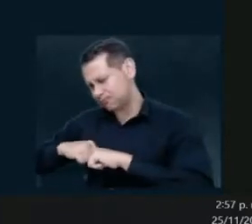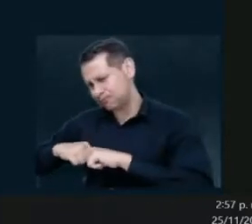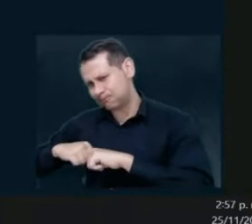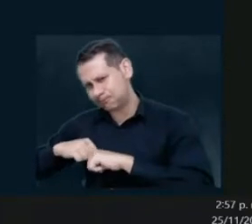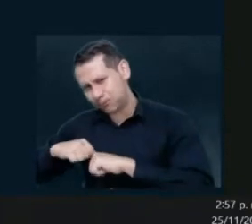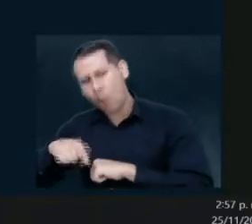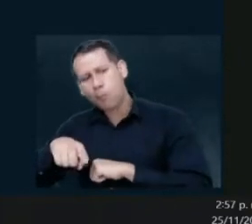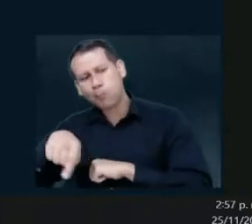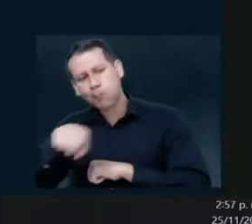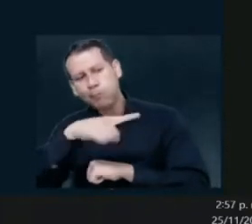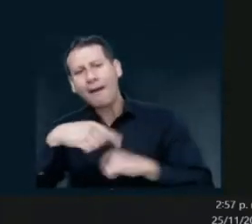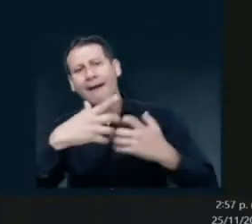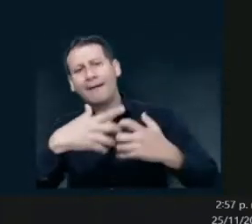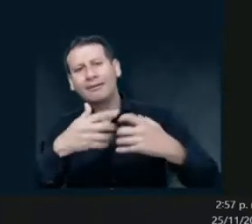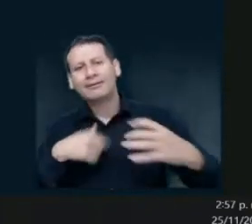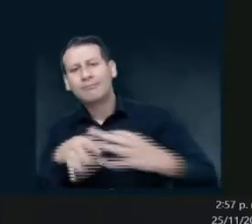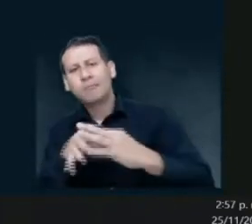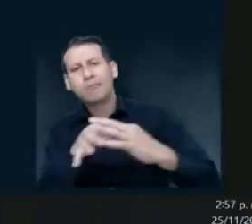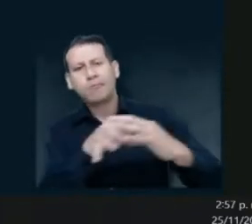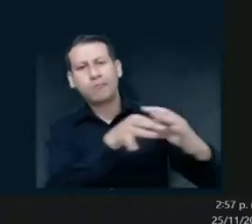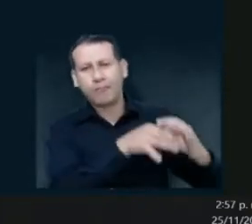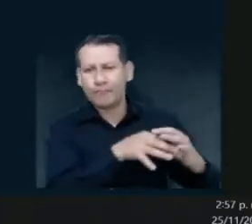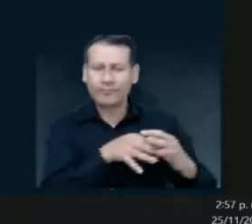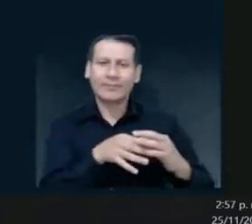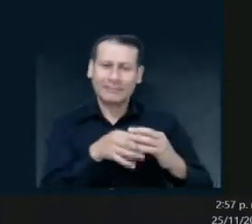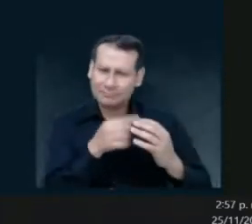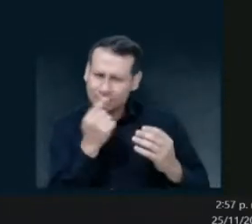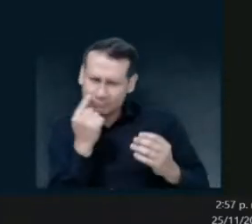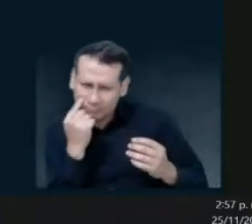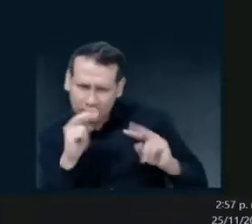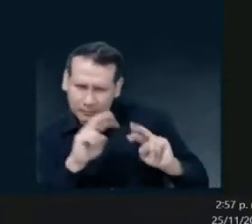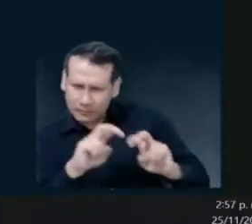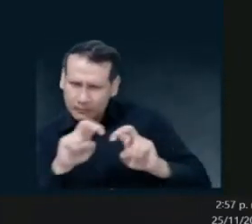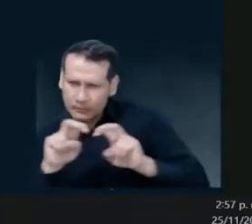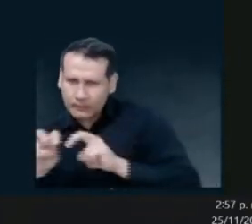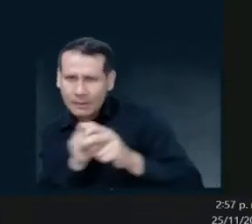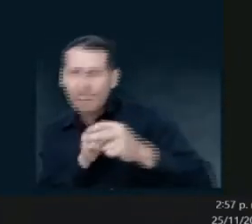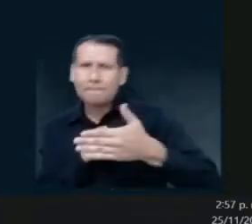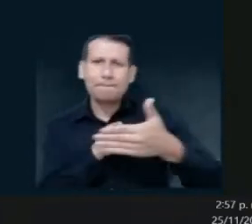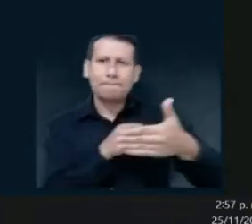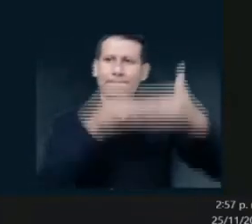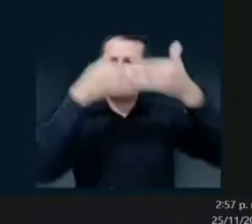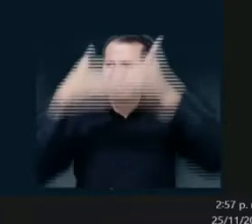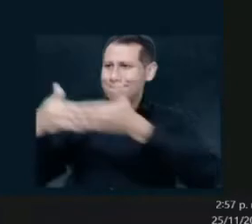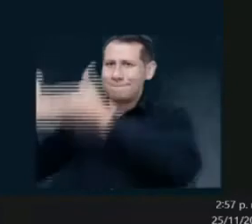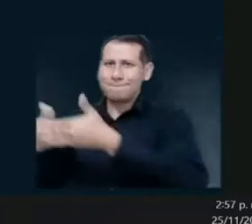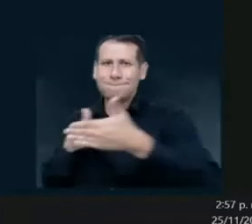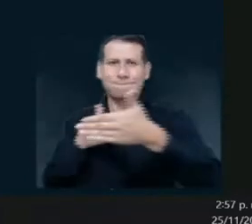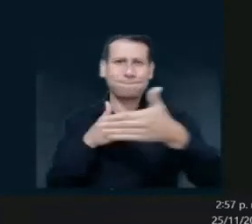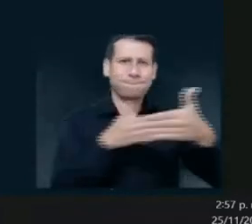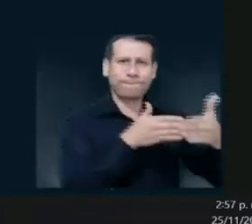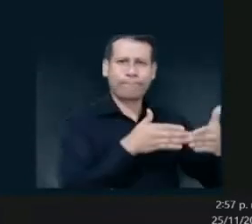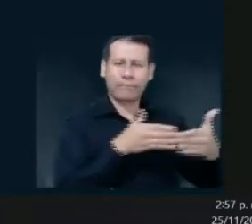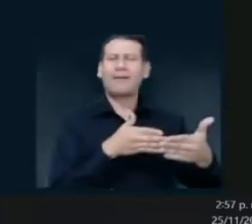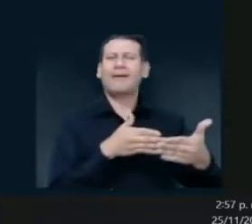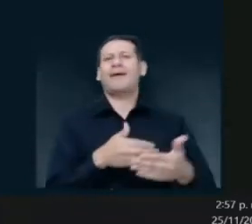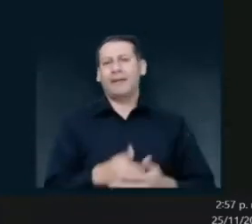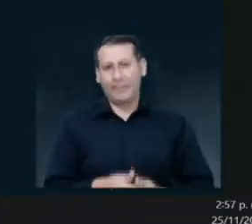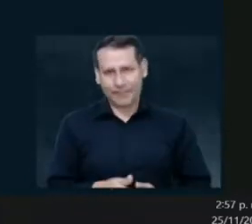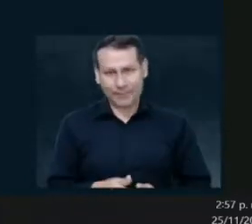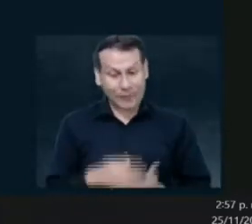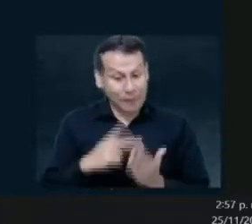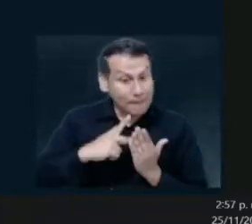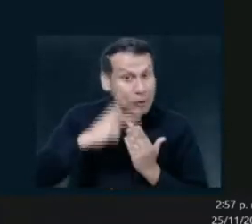local chapters so that we can identify those barriers to help in those small projects or the pilot